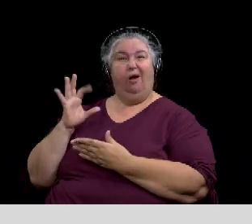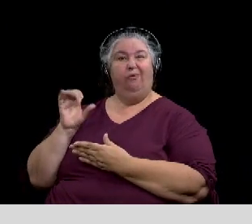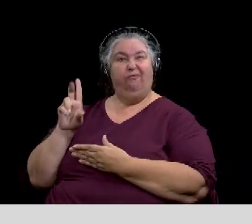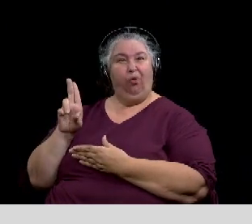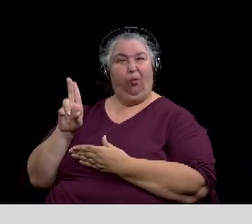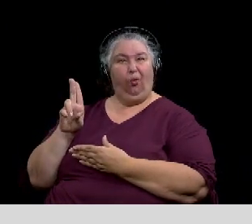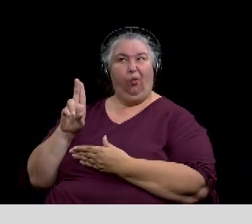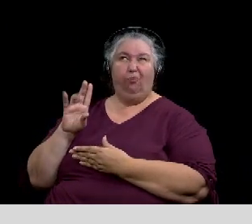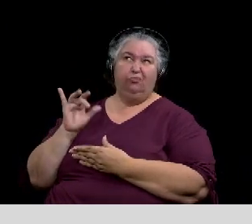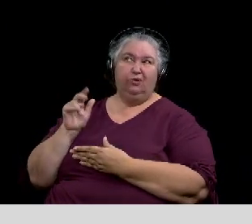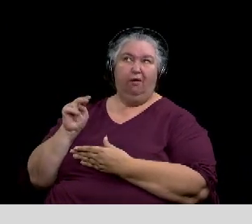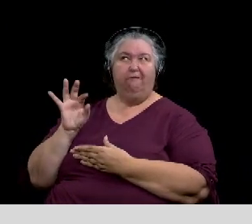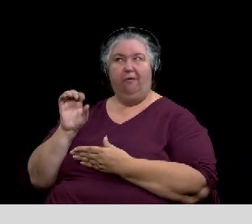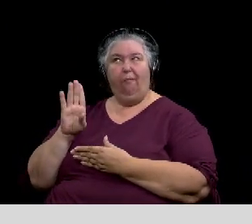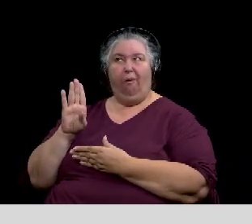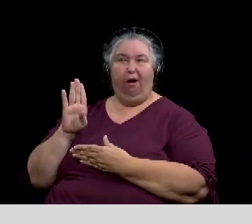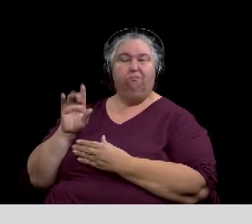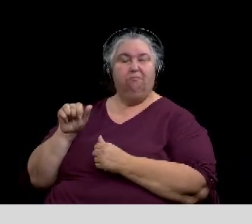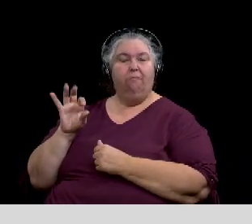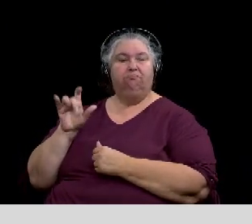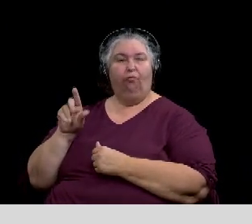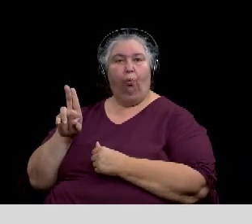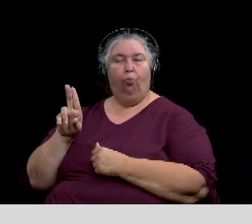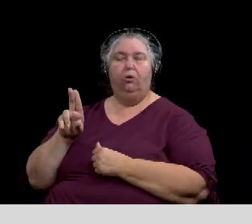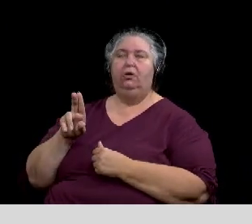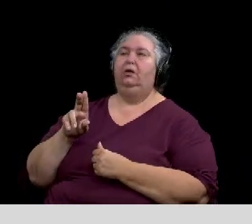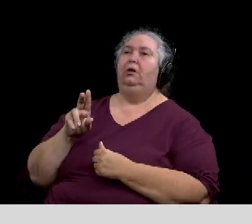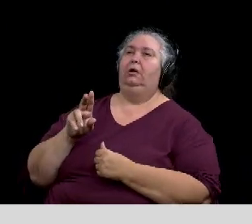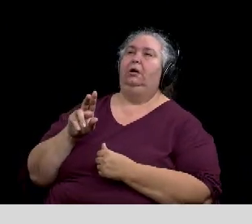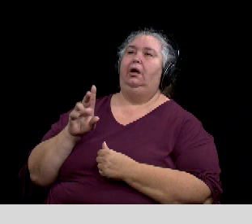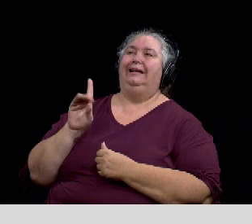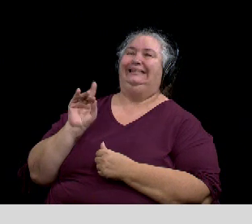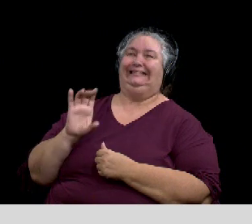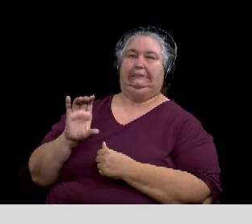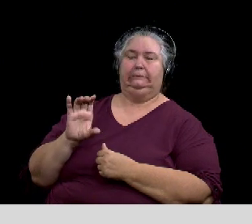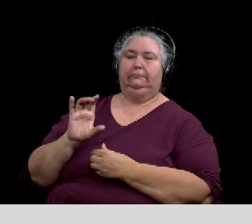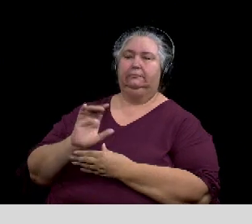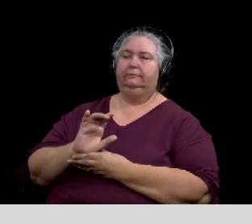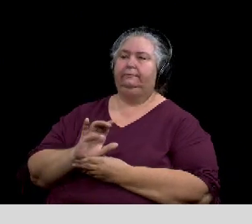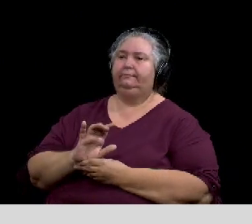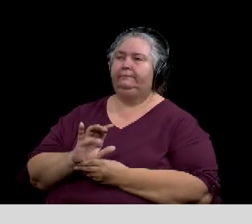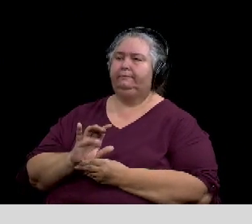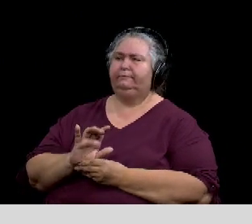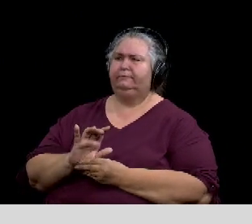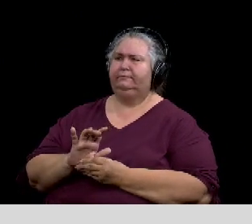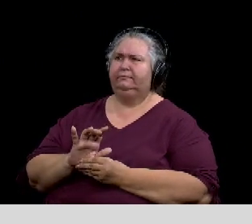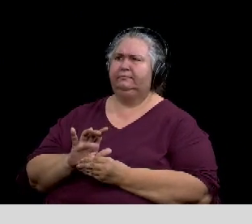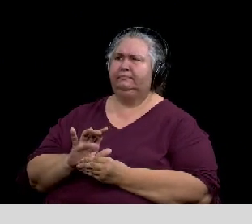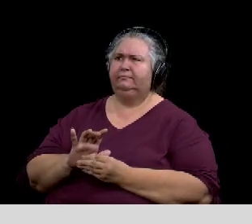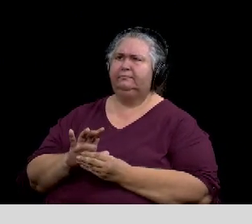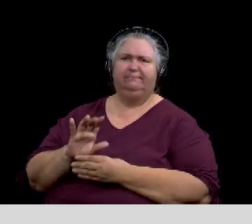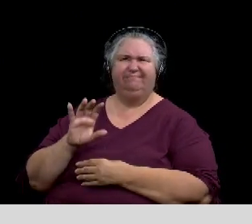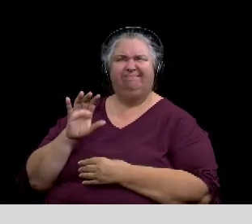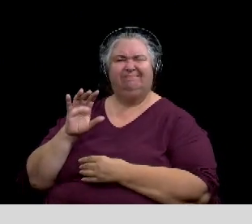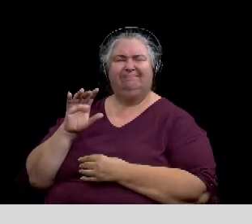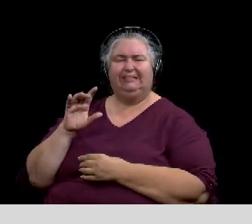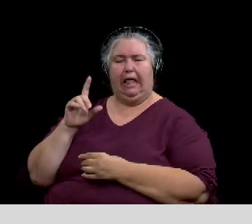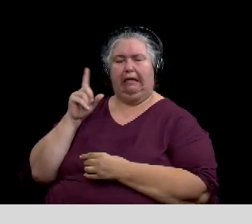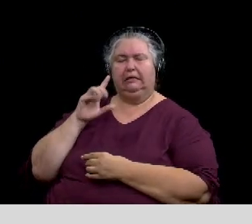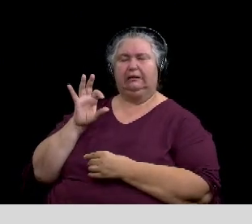January, February, and in December, again, a flu peak